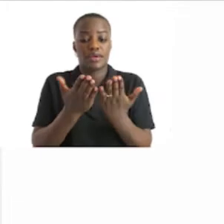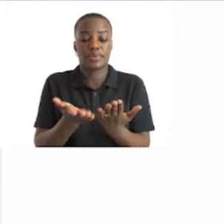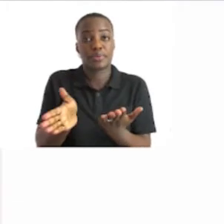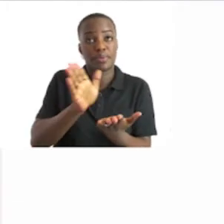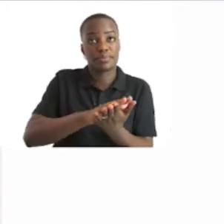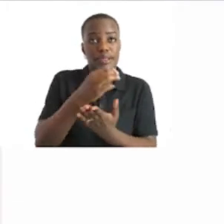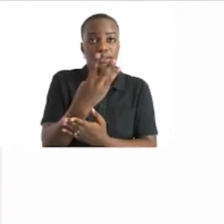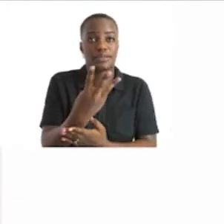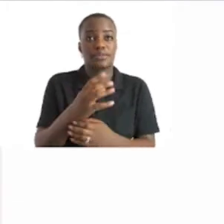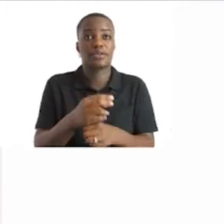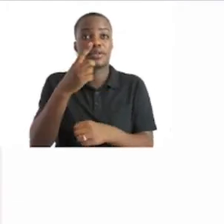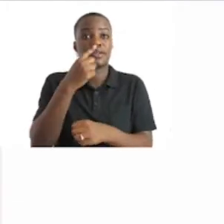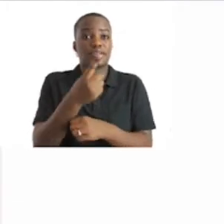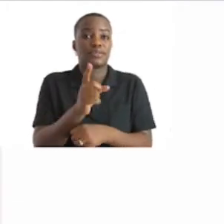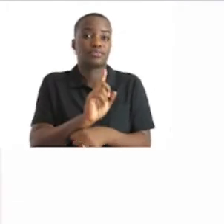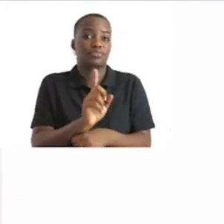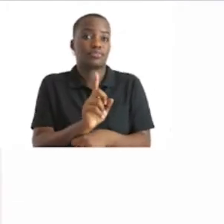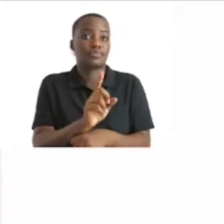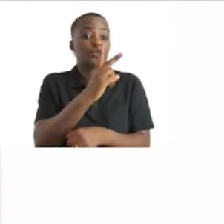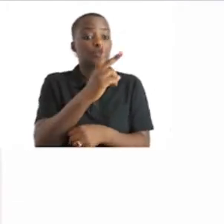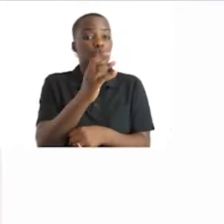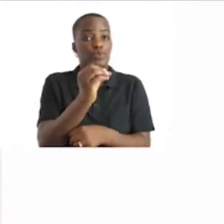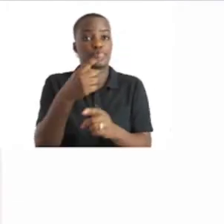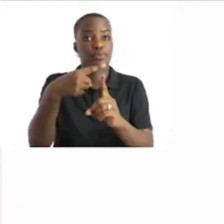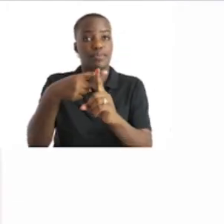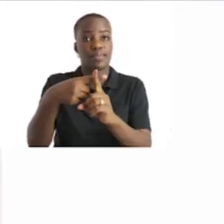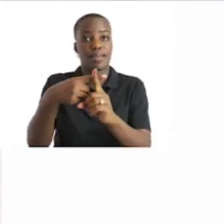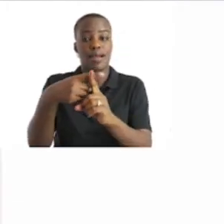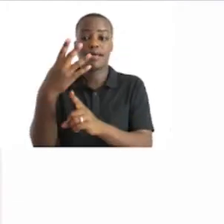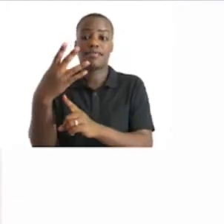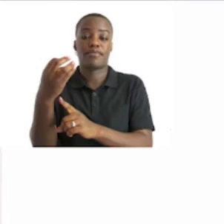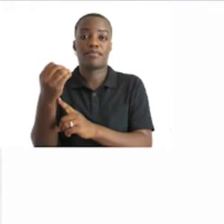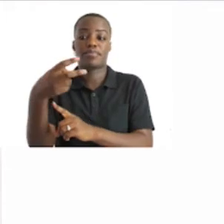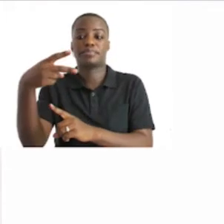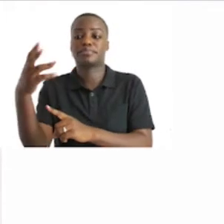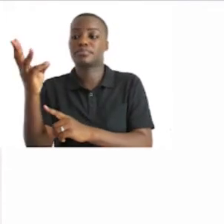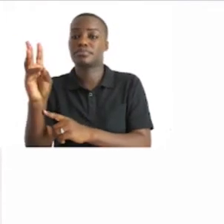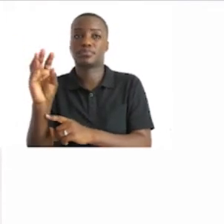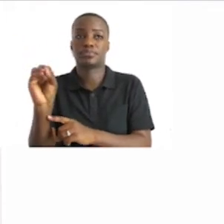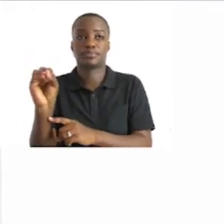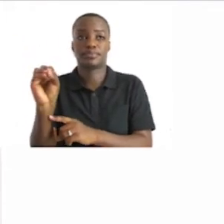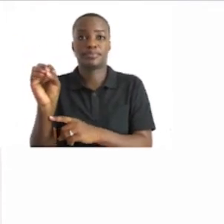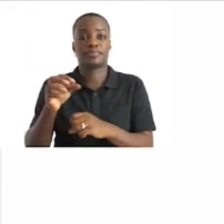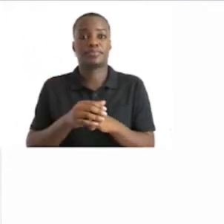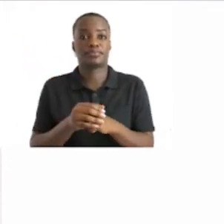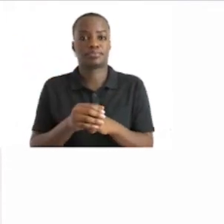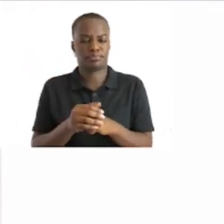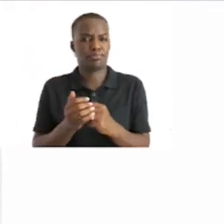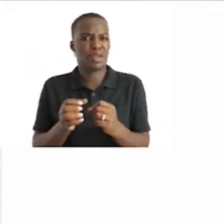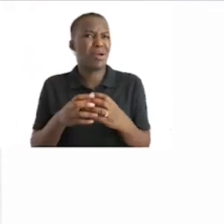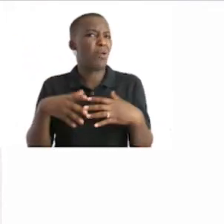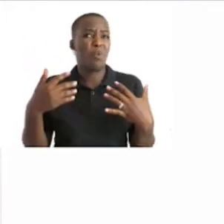3, it says 20 plus 40 equals 60. And that's a very big